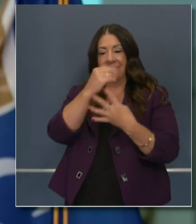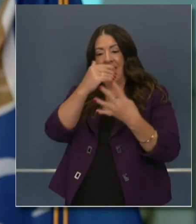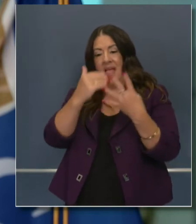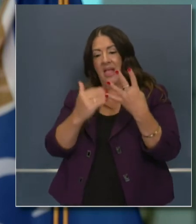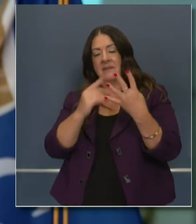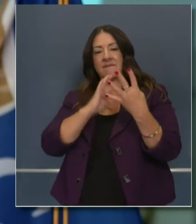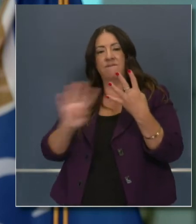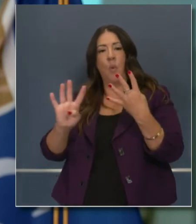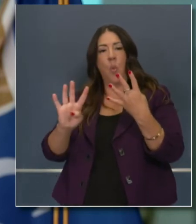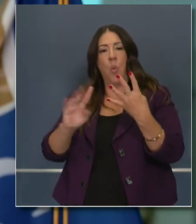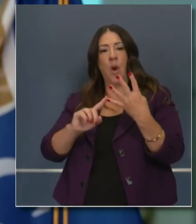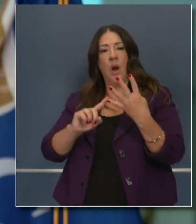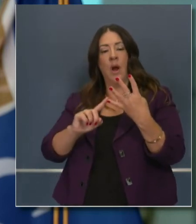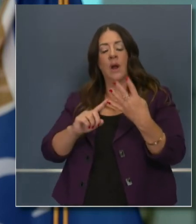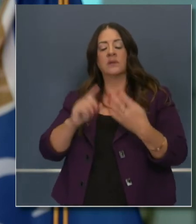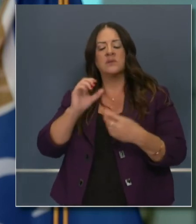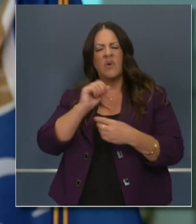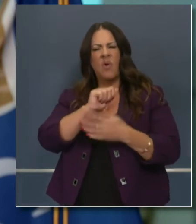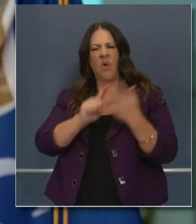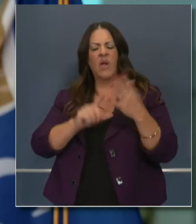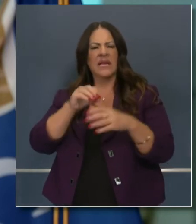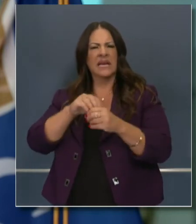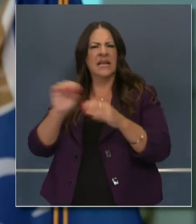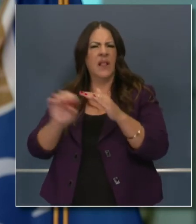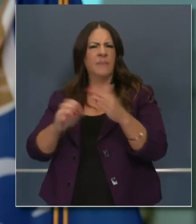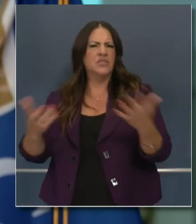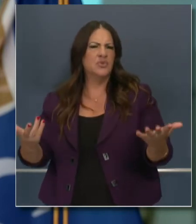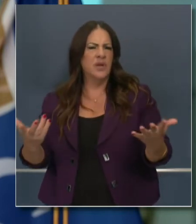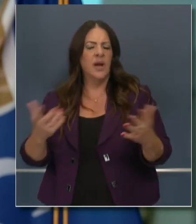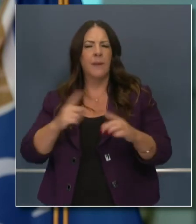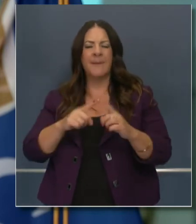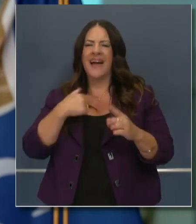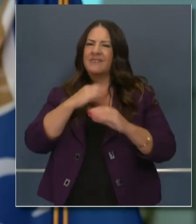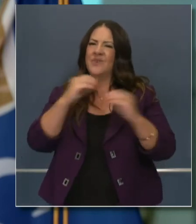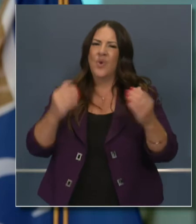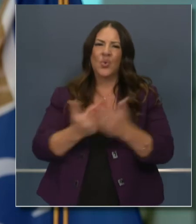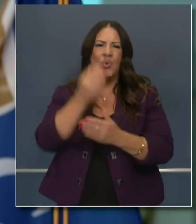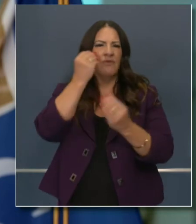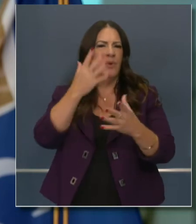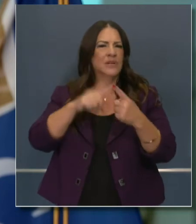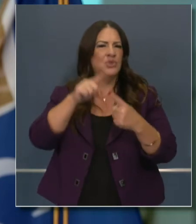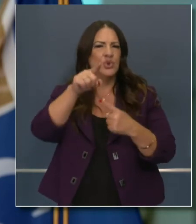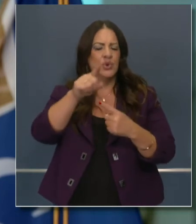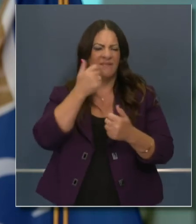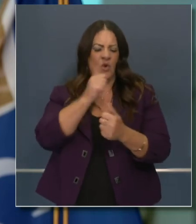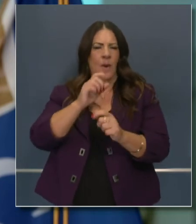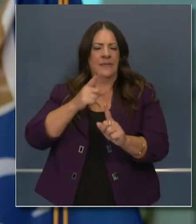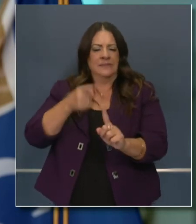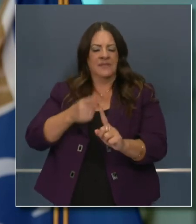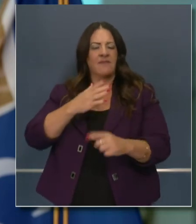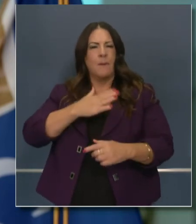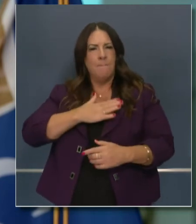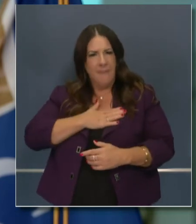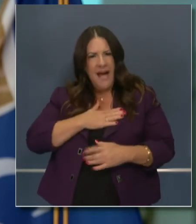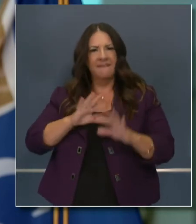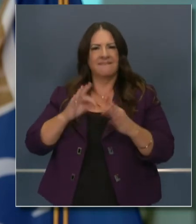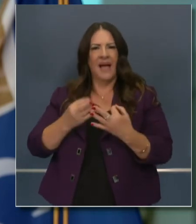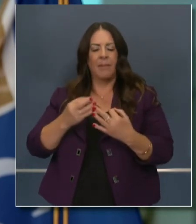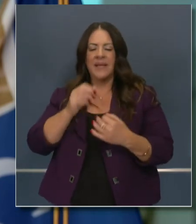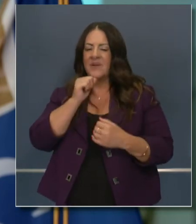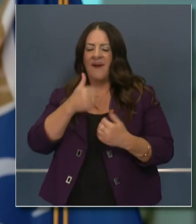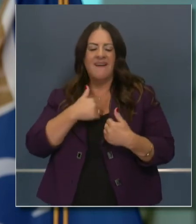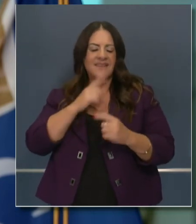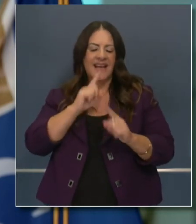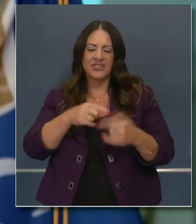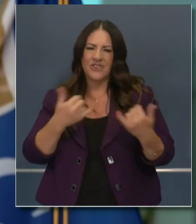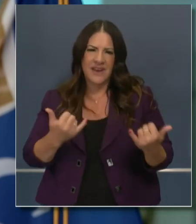that category broadly. But beyond that, I have no update for you as it relates to my specific status and my family. As it relates